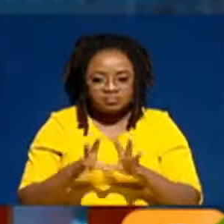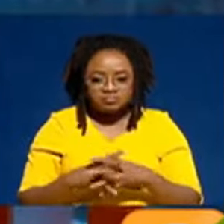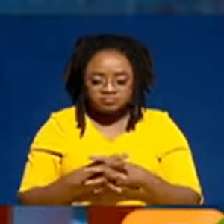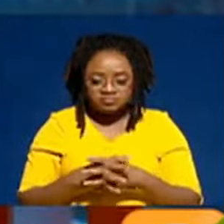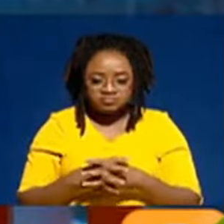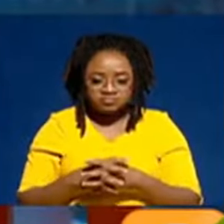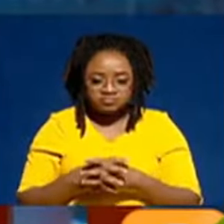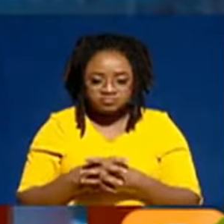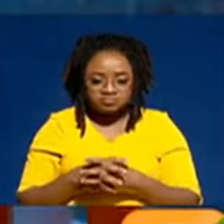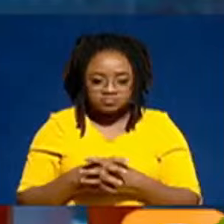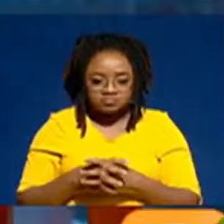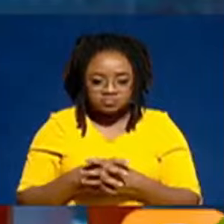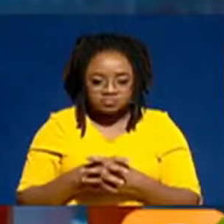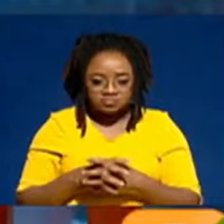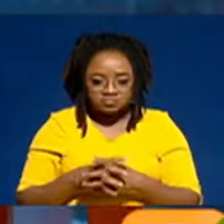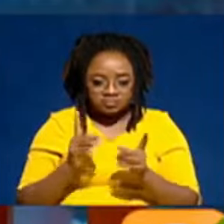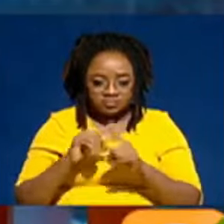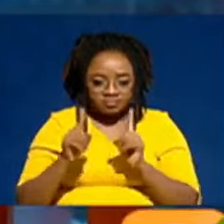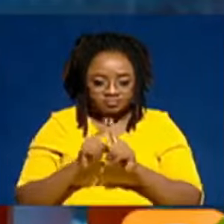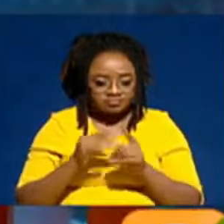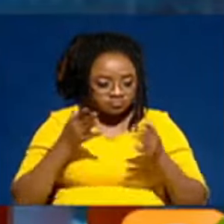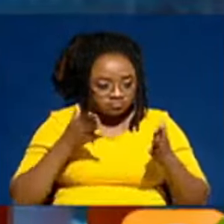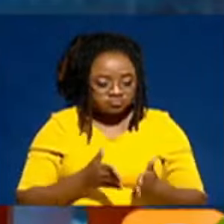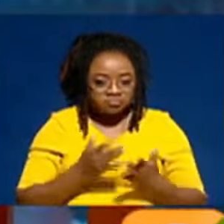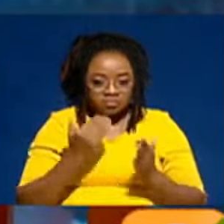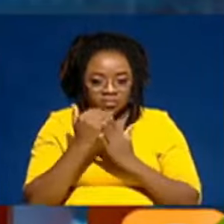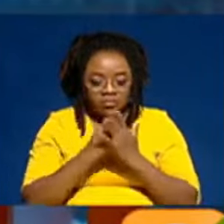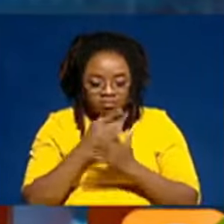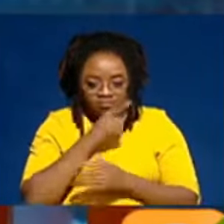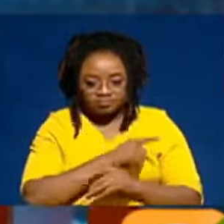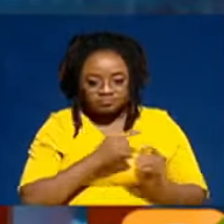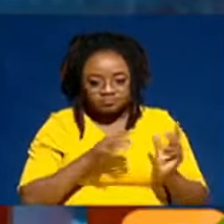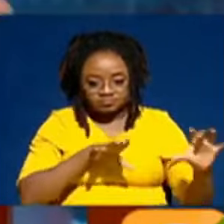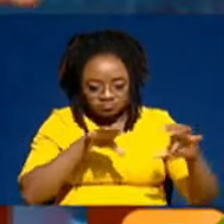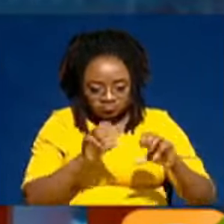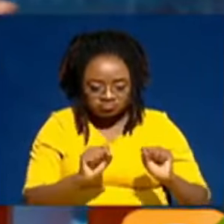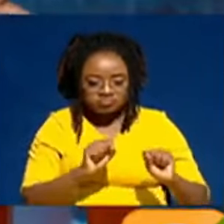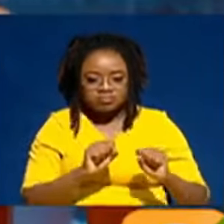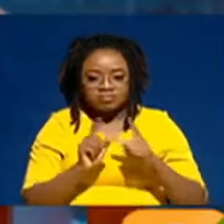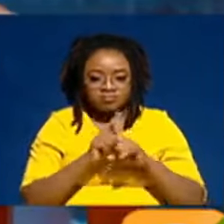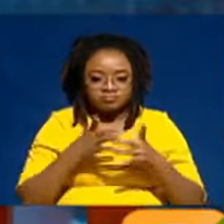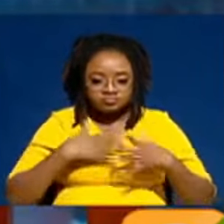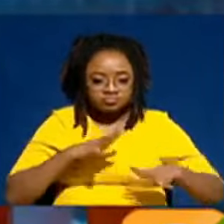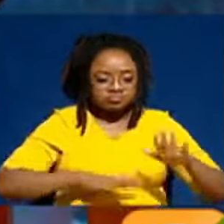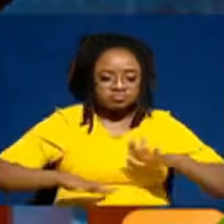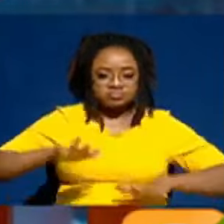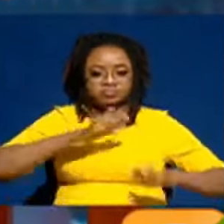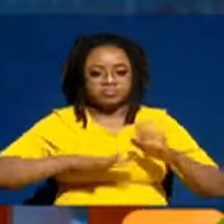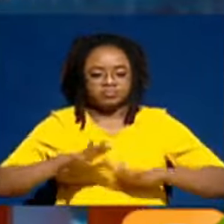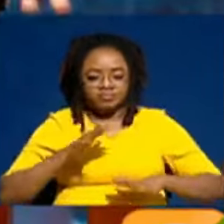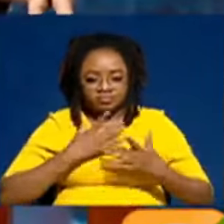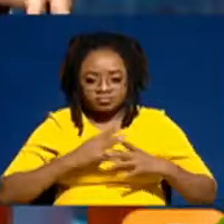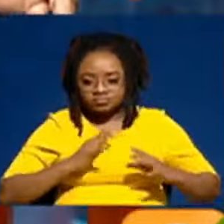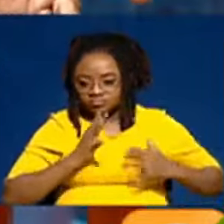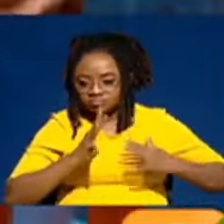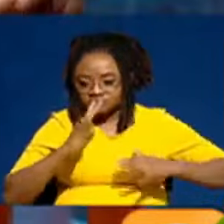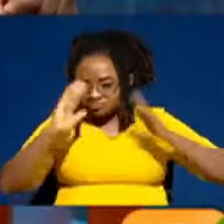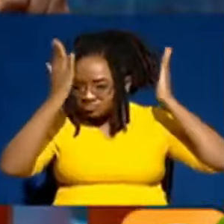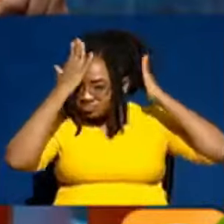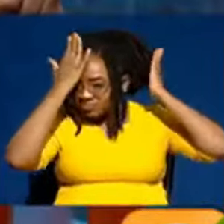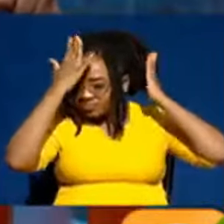But right now, the program is so haphazard. People are running helter-skelter everywhere, running to Kakamega. I don't know who will buy a